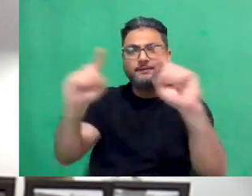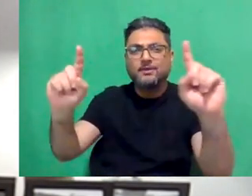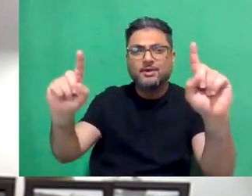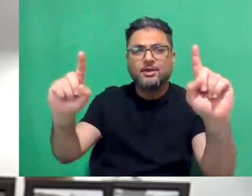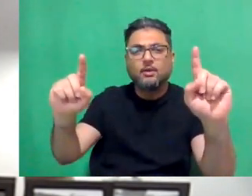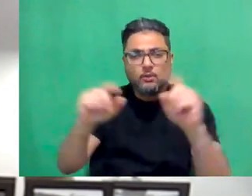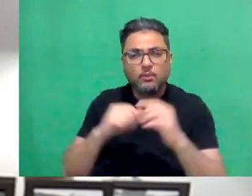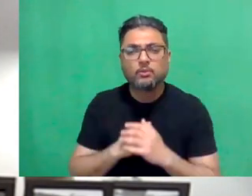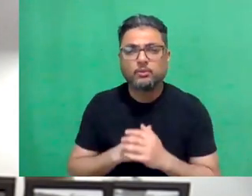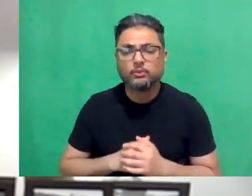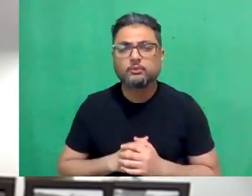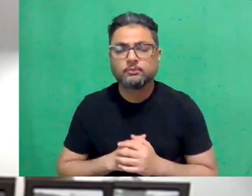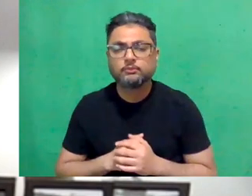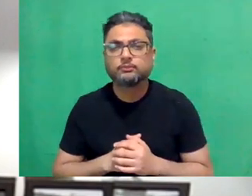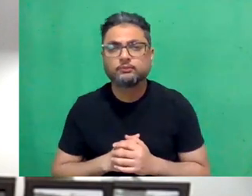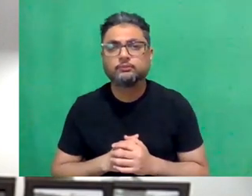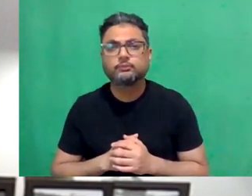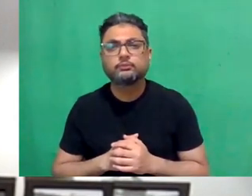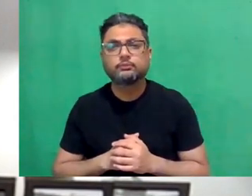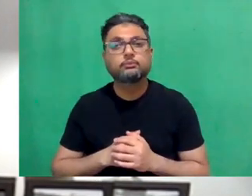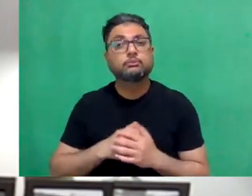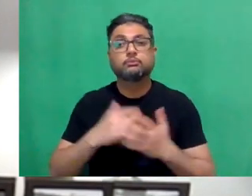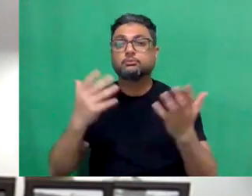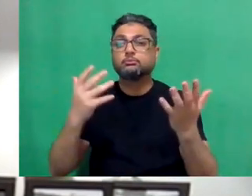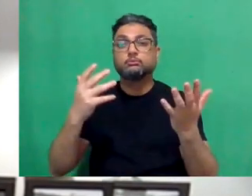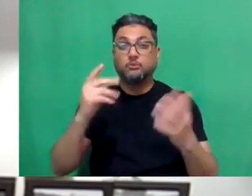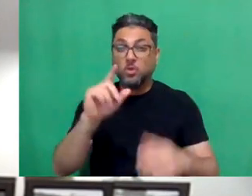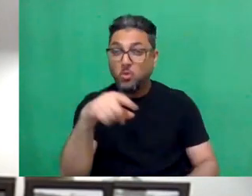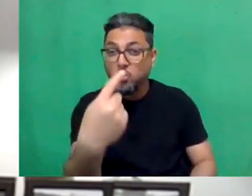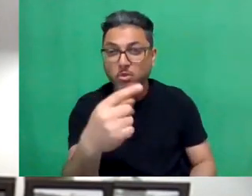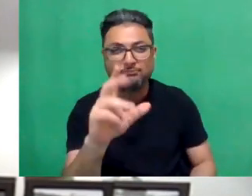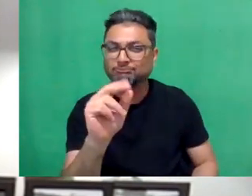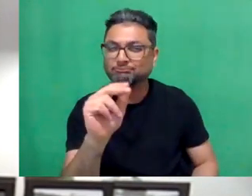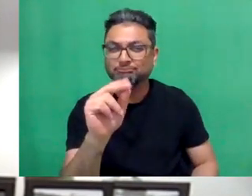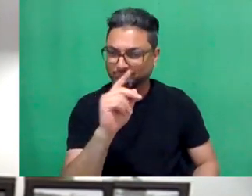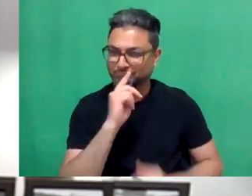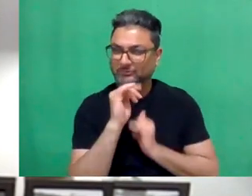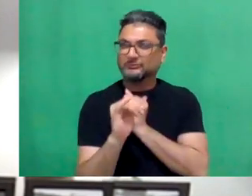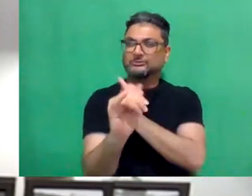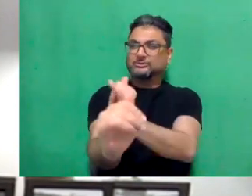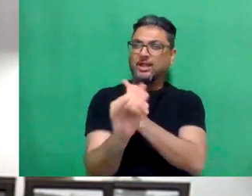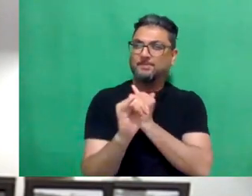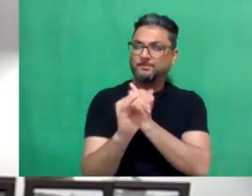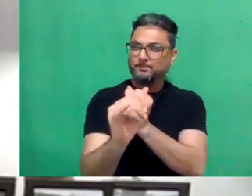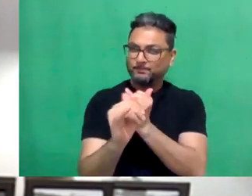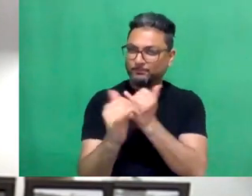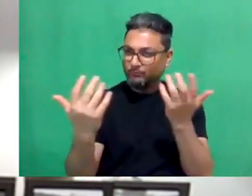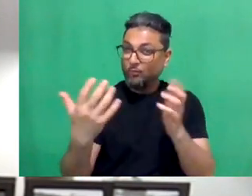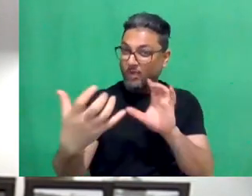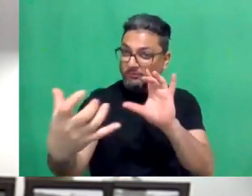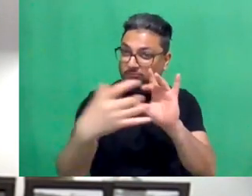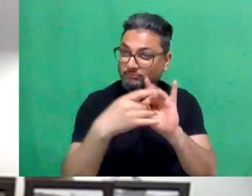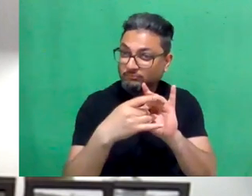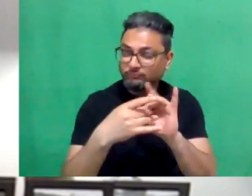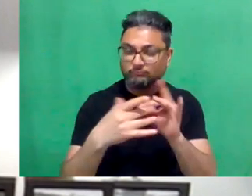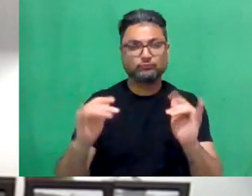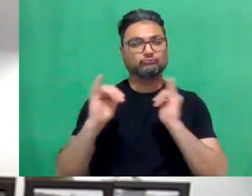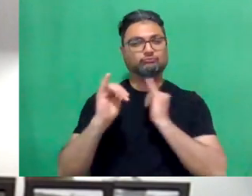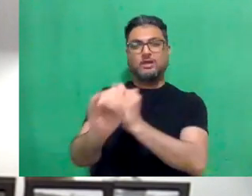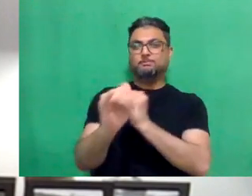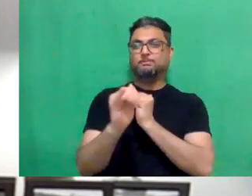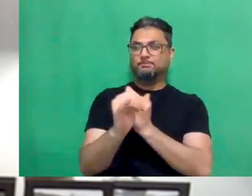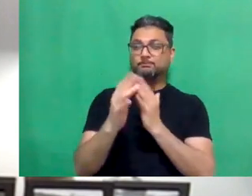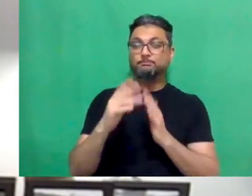the reality is you are not alone, and chances are those individuals, your classmates, are looking to make connections too. 3rd